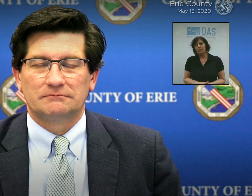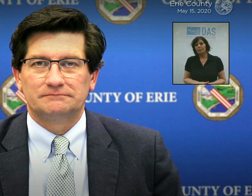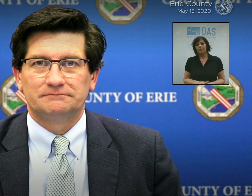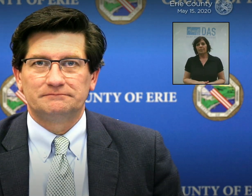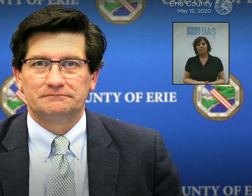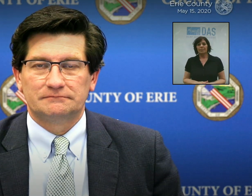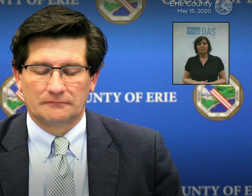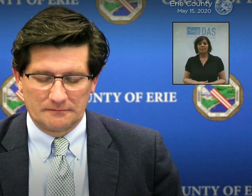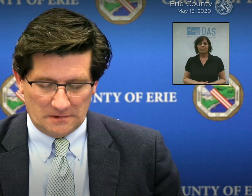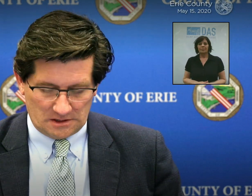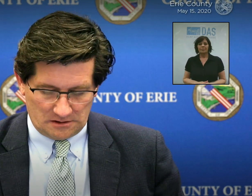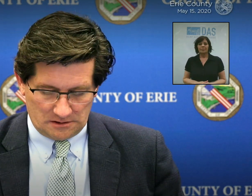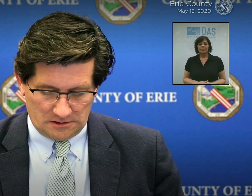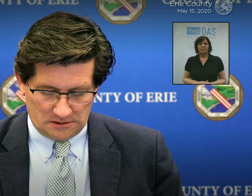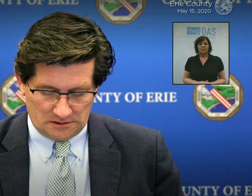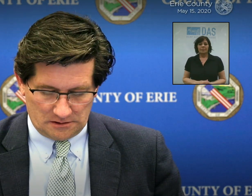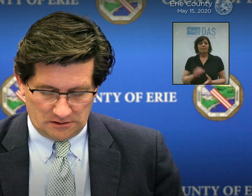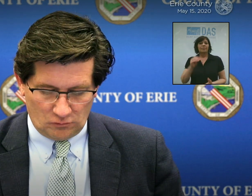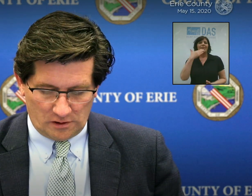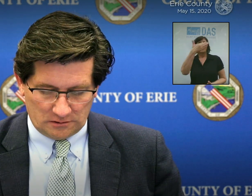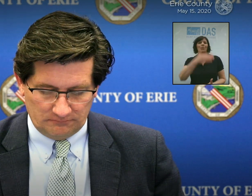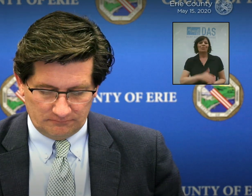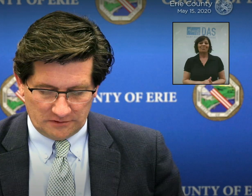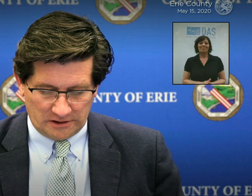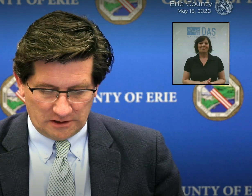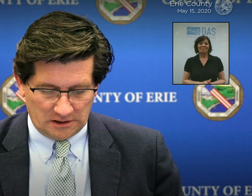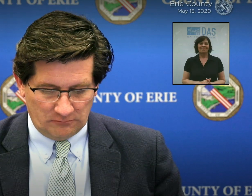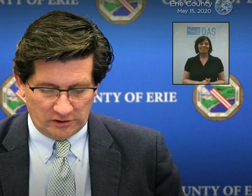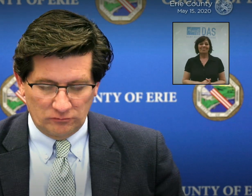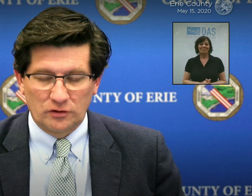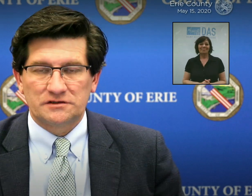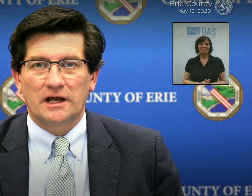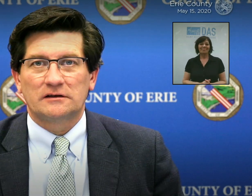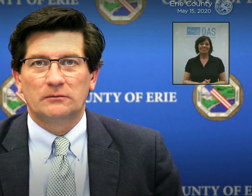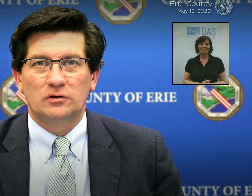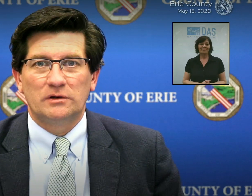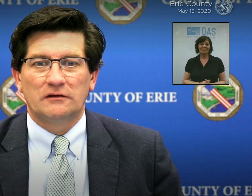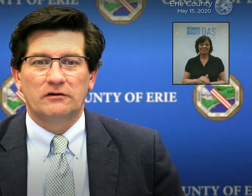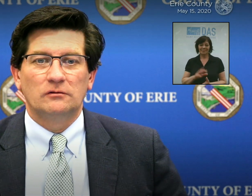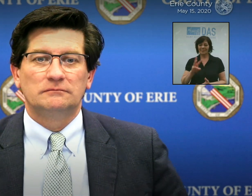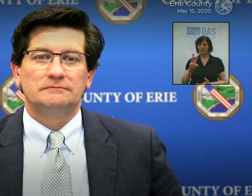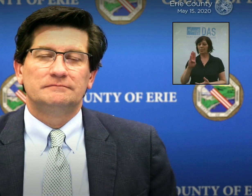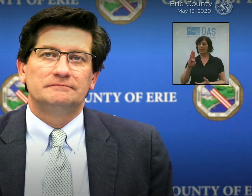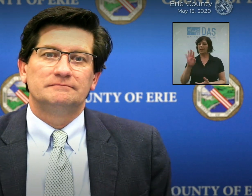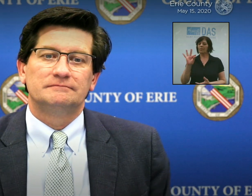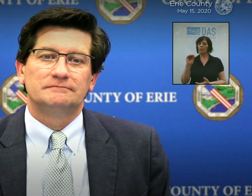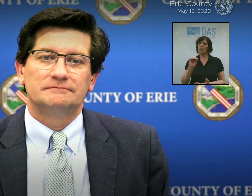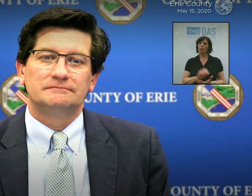information. Okay. All right, thank you. You're welcome. Michael Mroziak, WBFO.